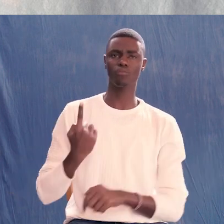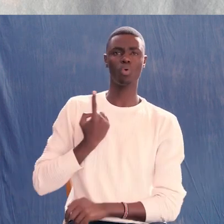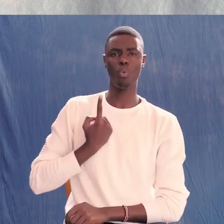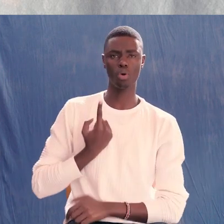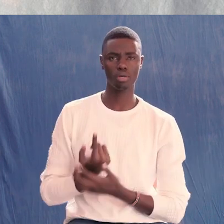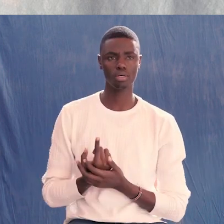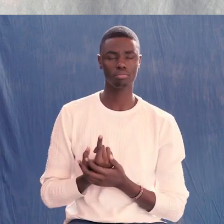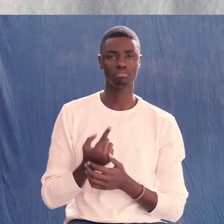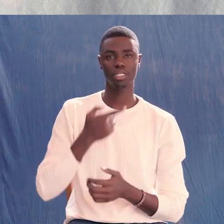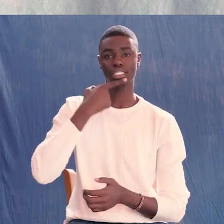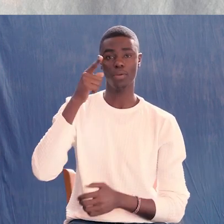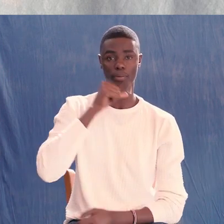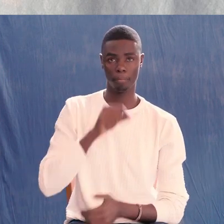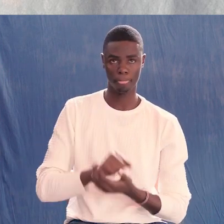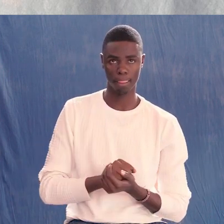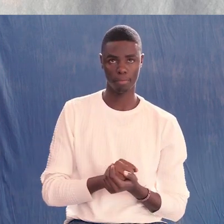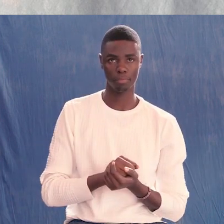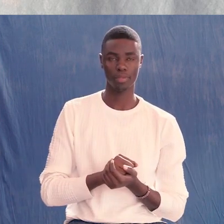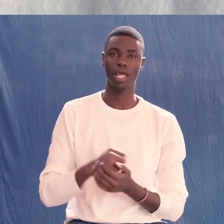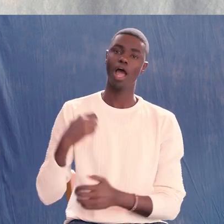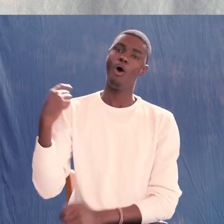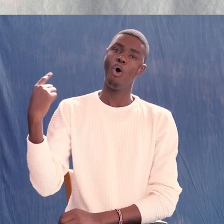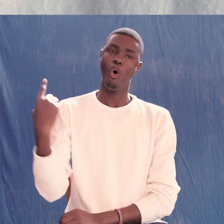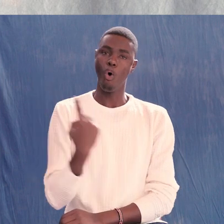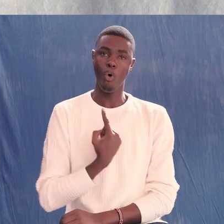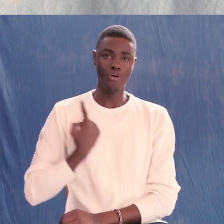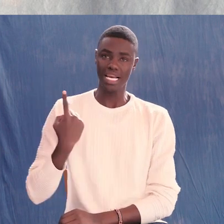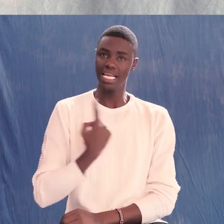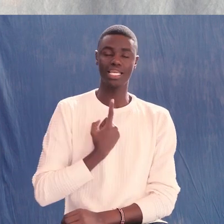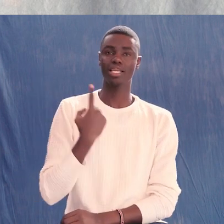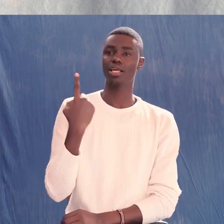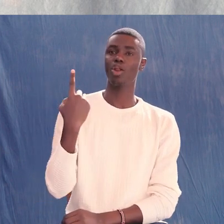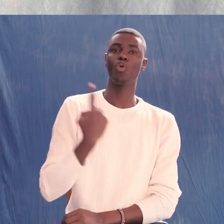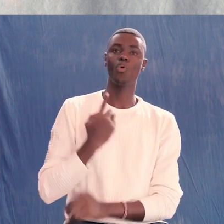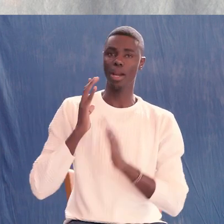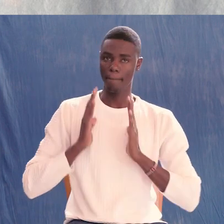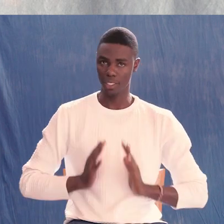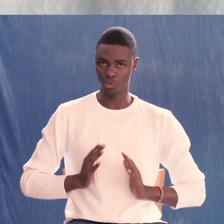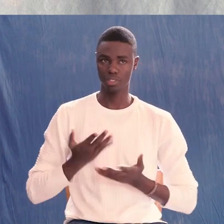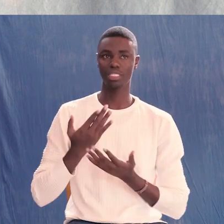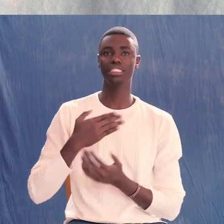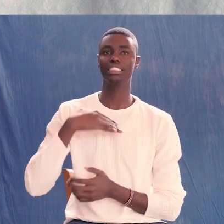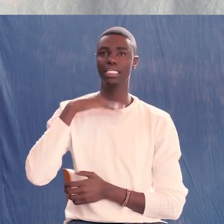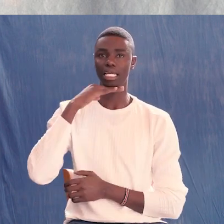As the saying goes, the only lone ranger is a dead ranger.